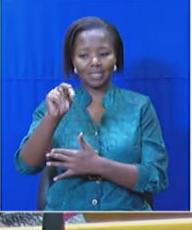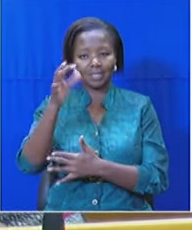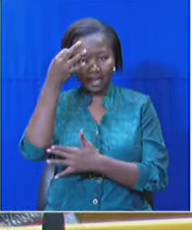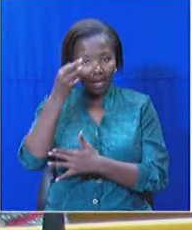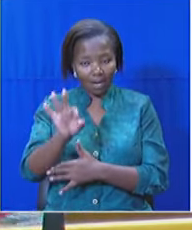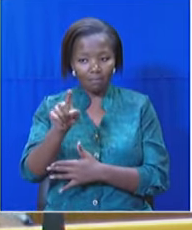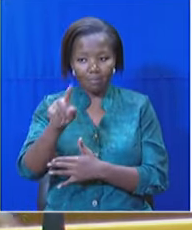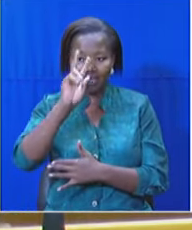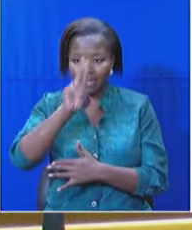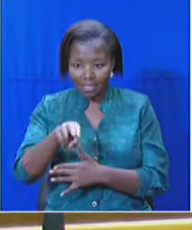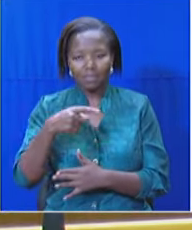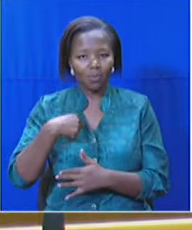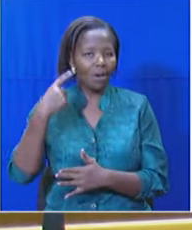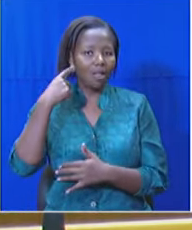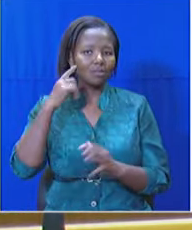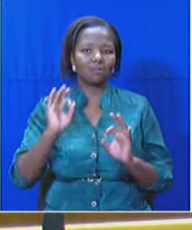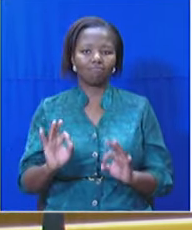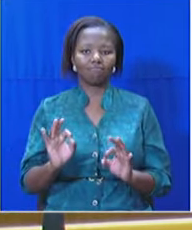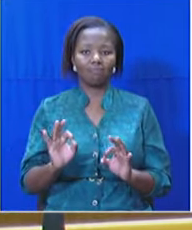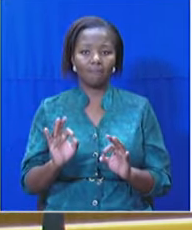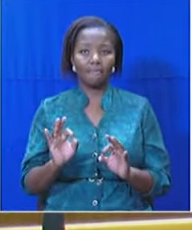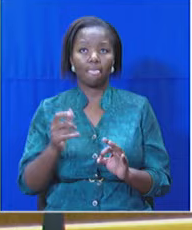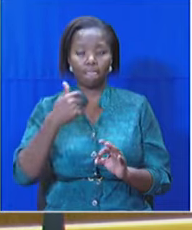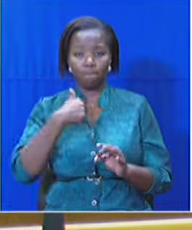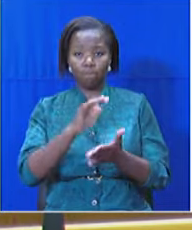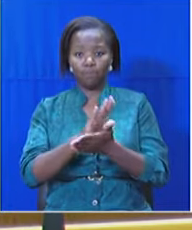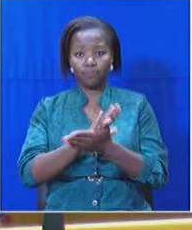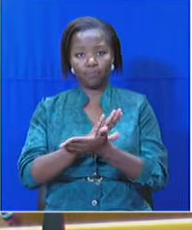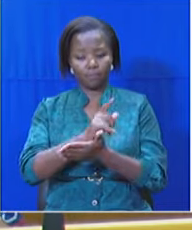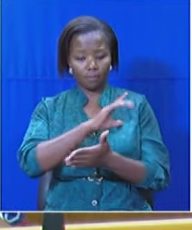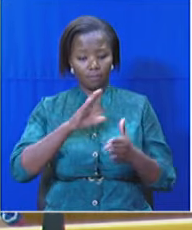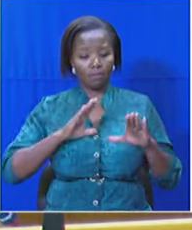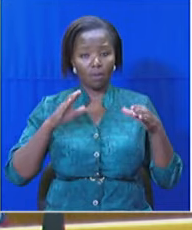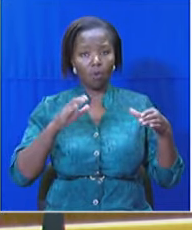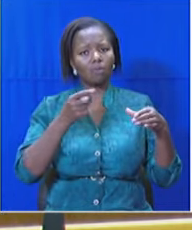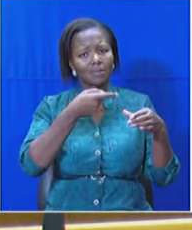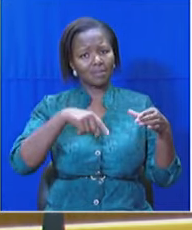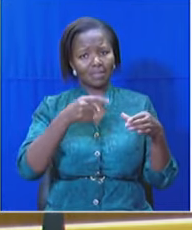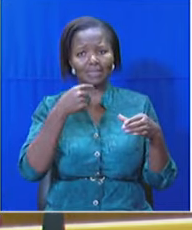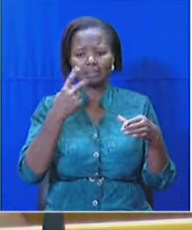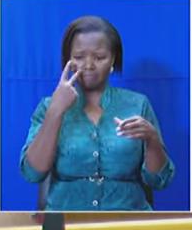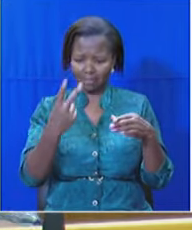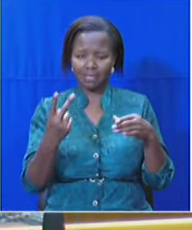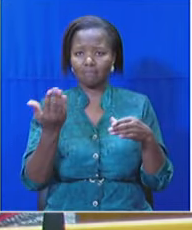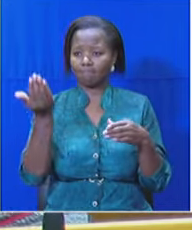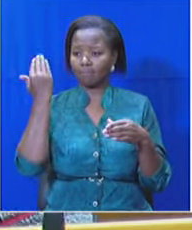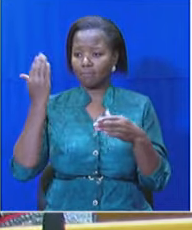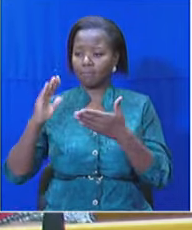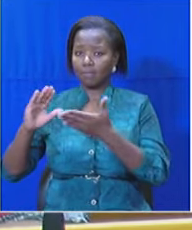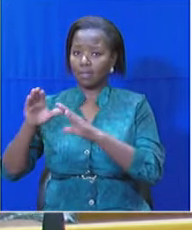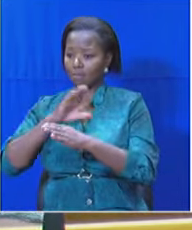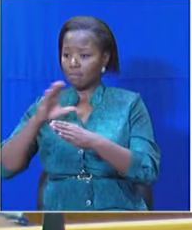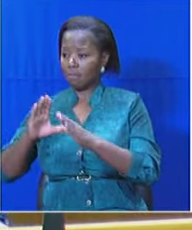address their needs. We appreciate that the Commission has acknowledged that there was a lack of communication between the Commission